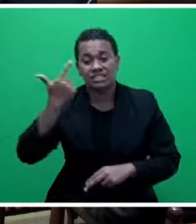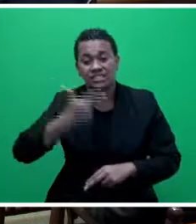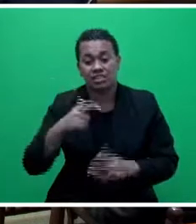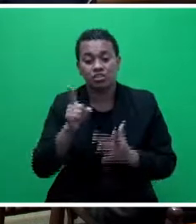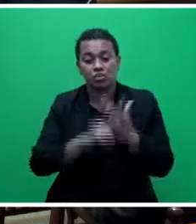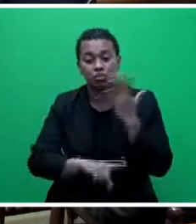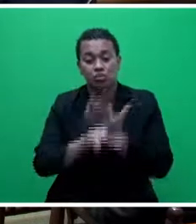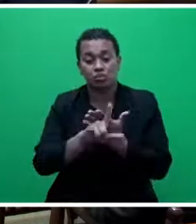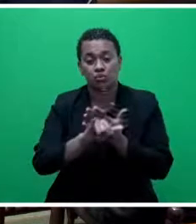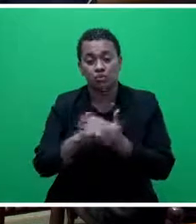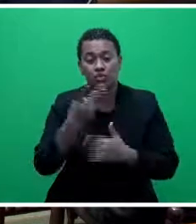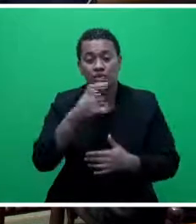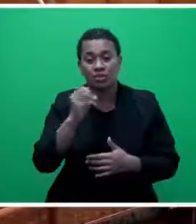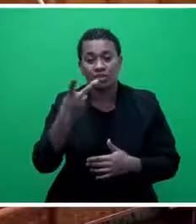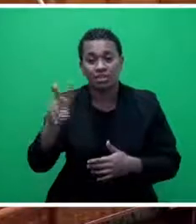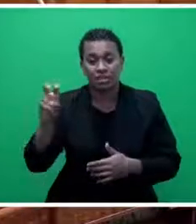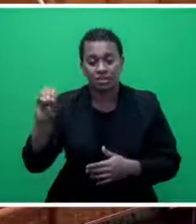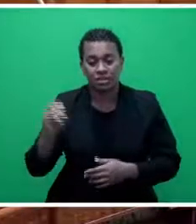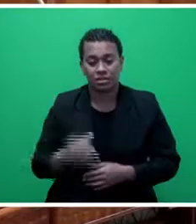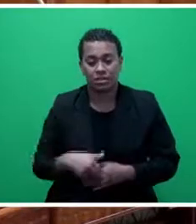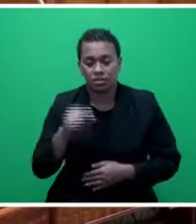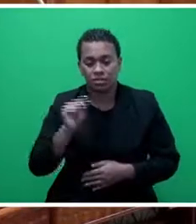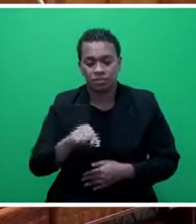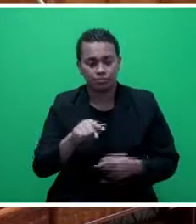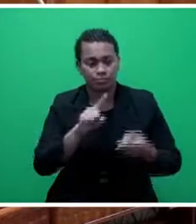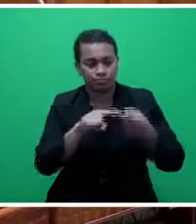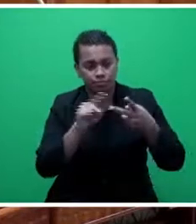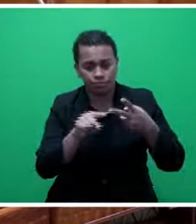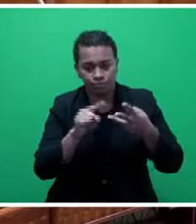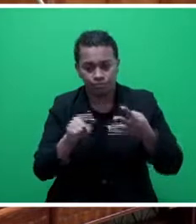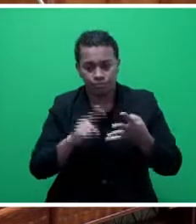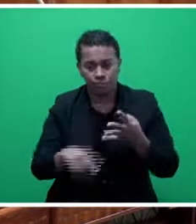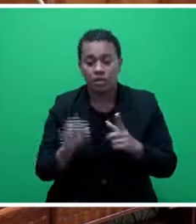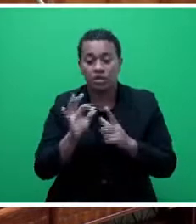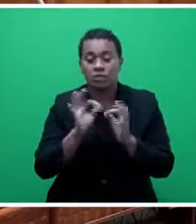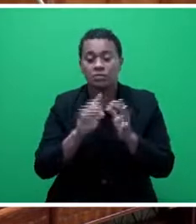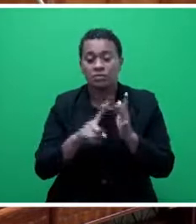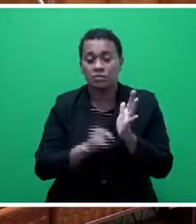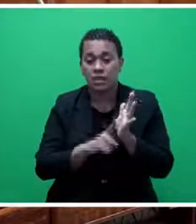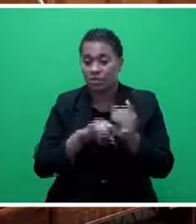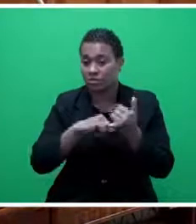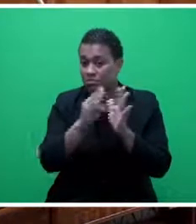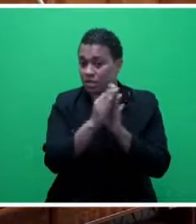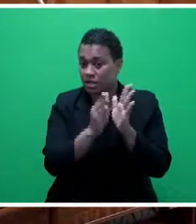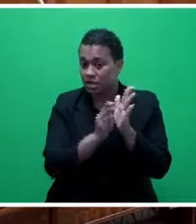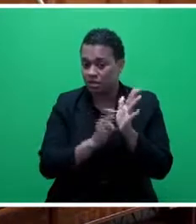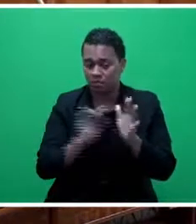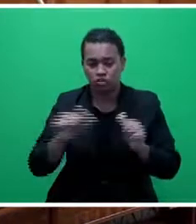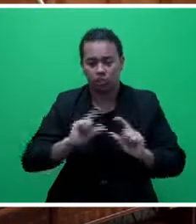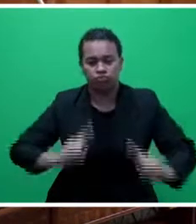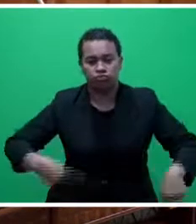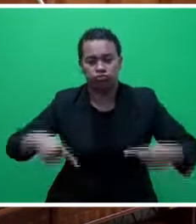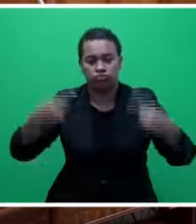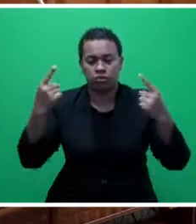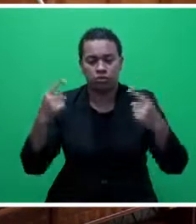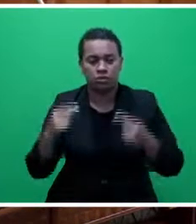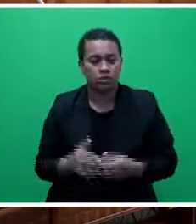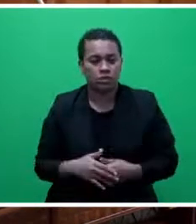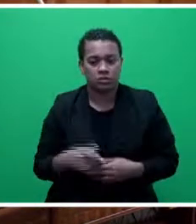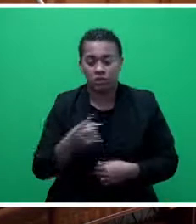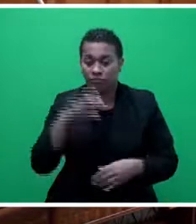2020, that the following consequential bills be debated upon, voted